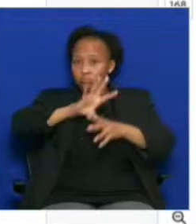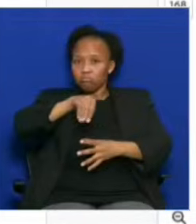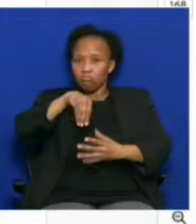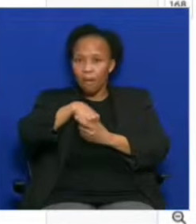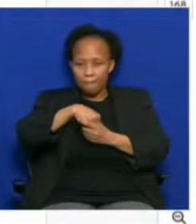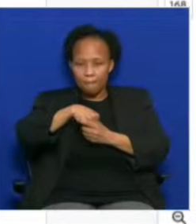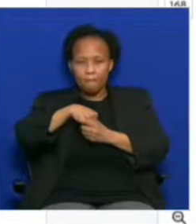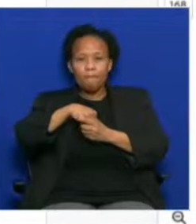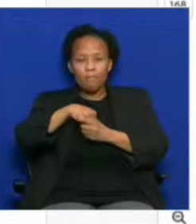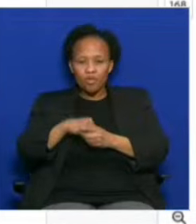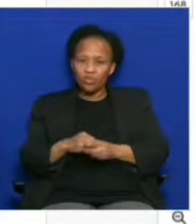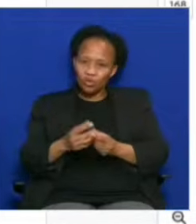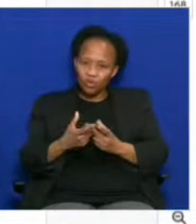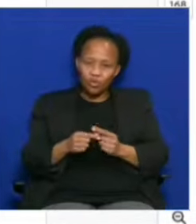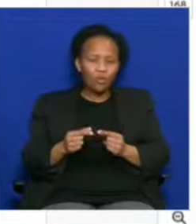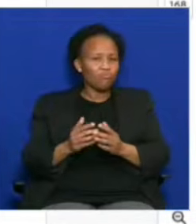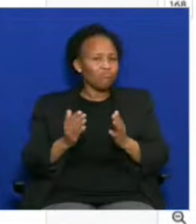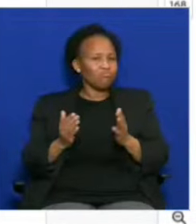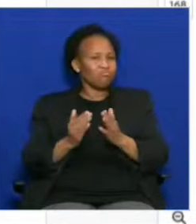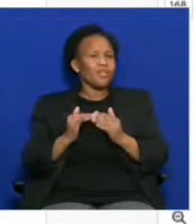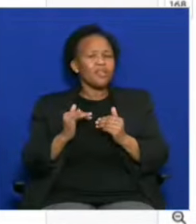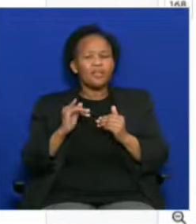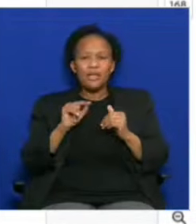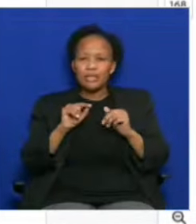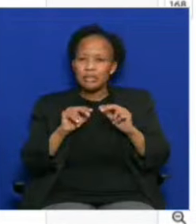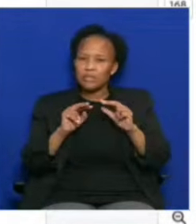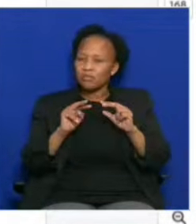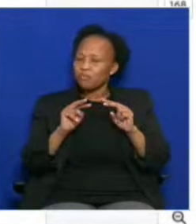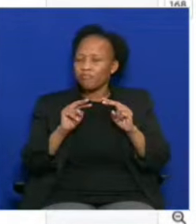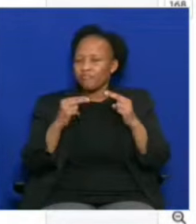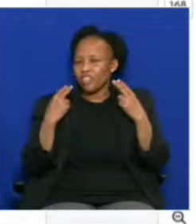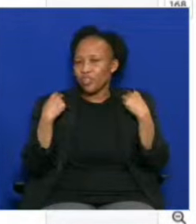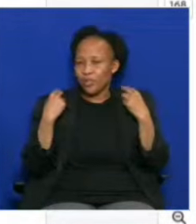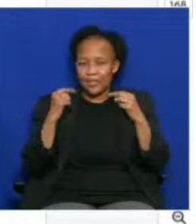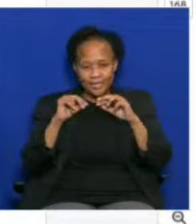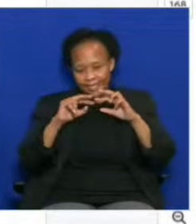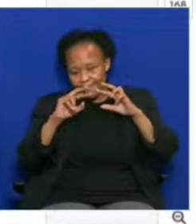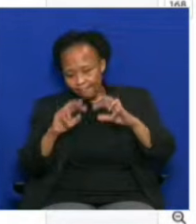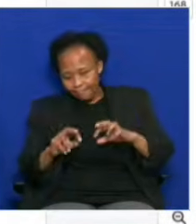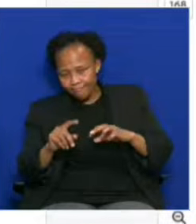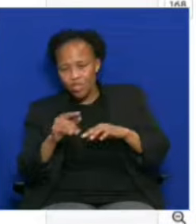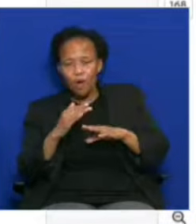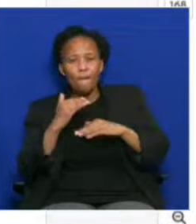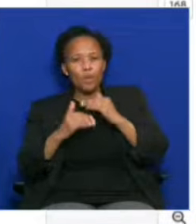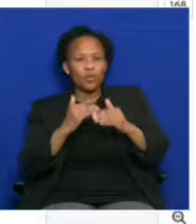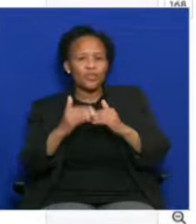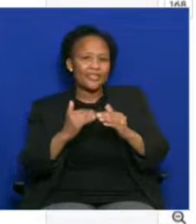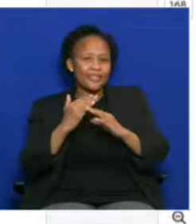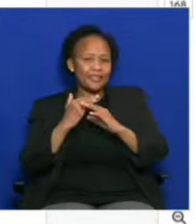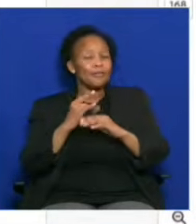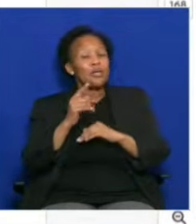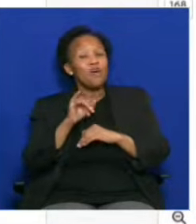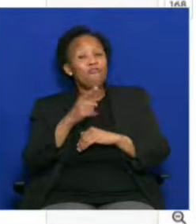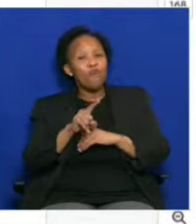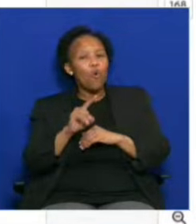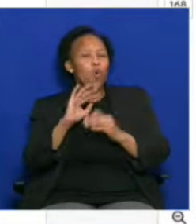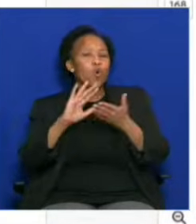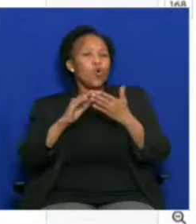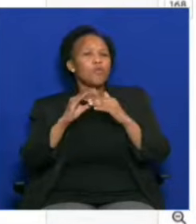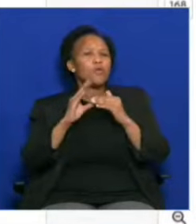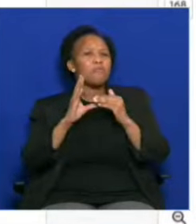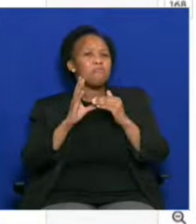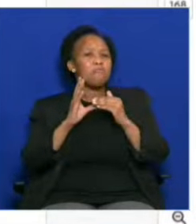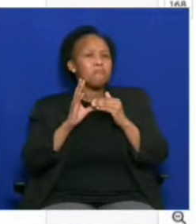vetting processes to unduly benefit a civilian person who worked for BMW South Africa